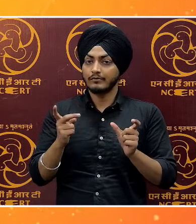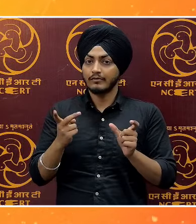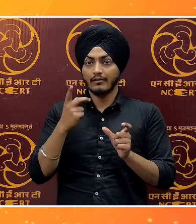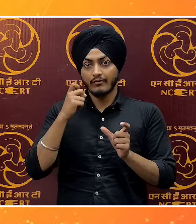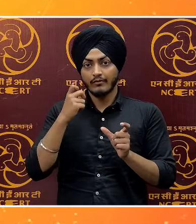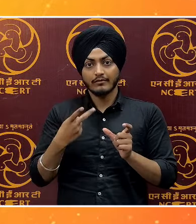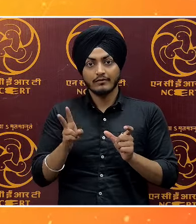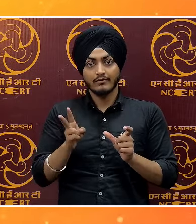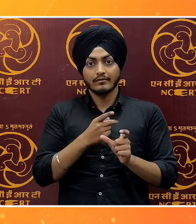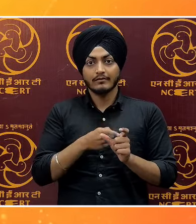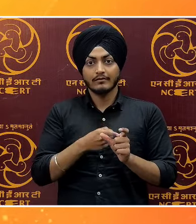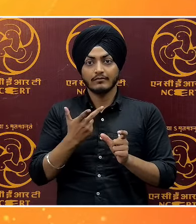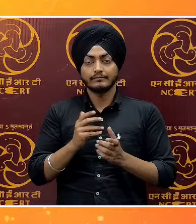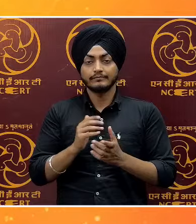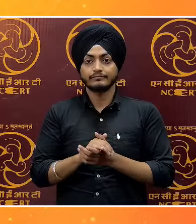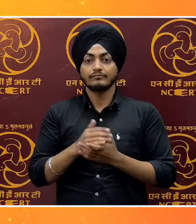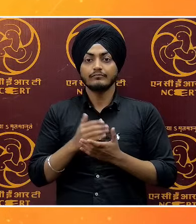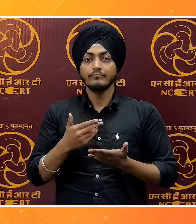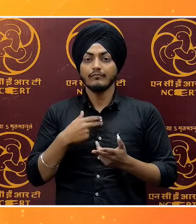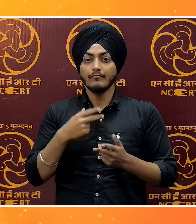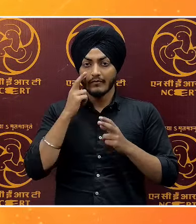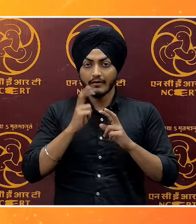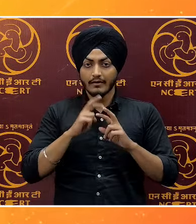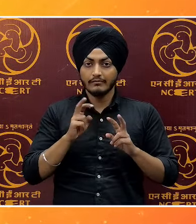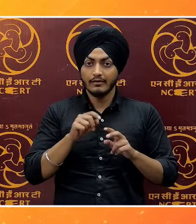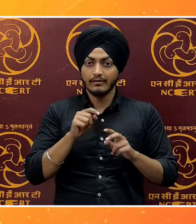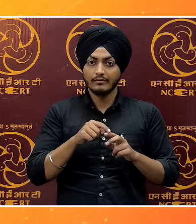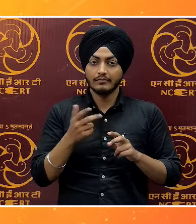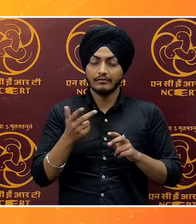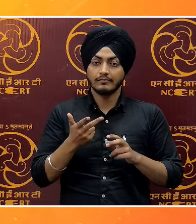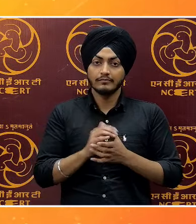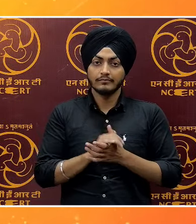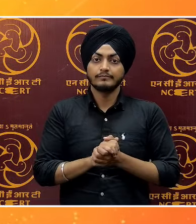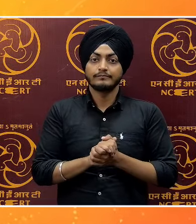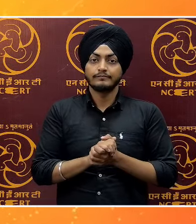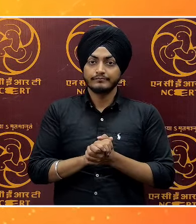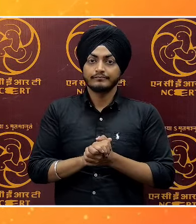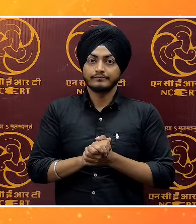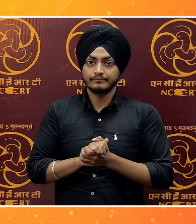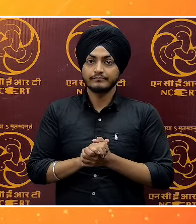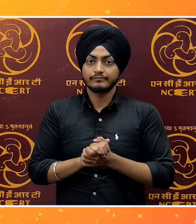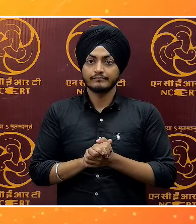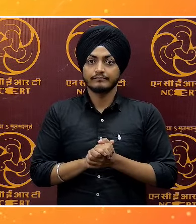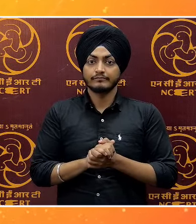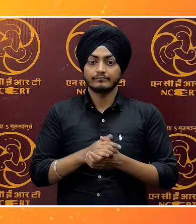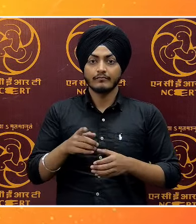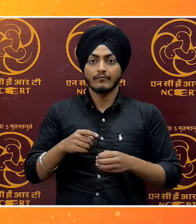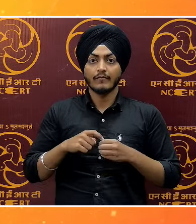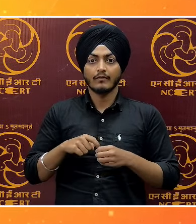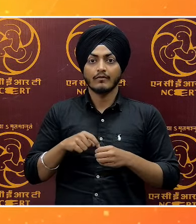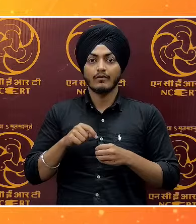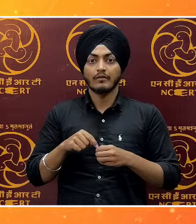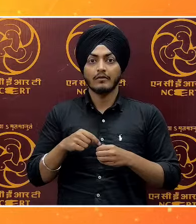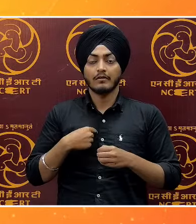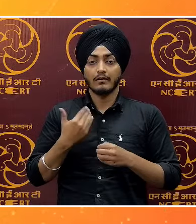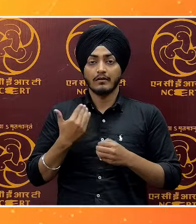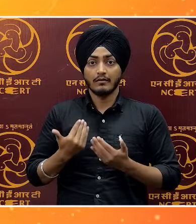what intervention we will do for an inclusive classroom? So the question is, now I